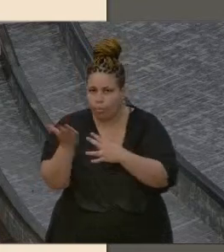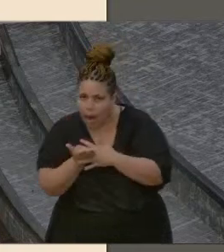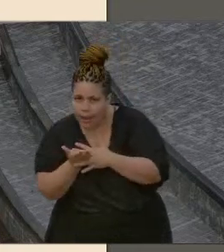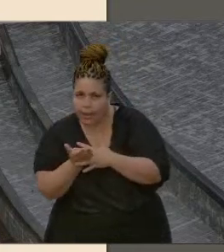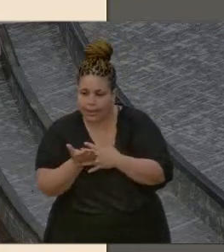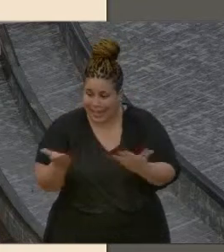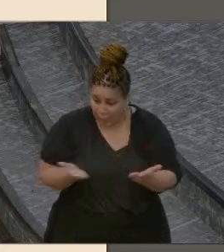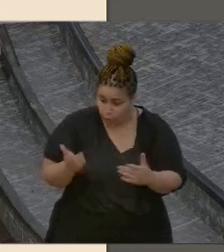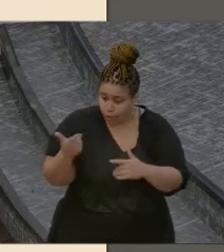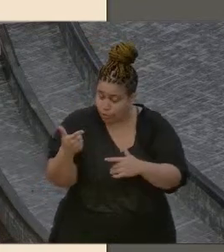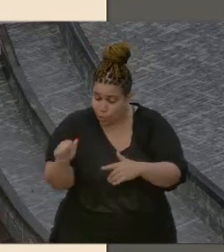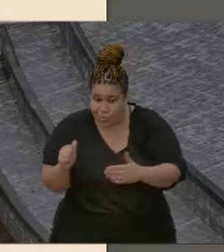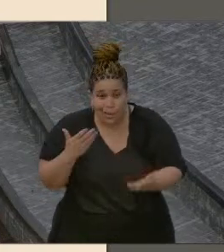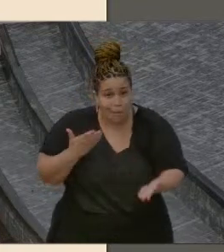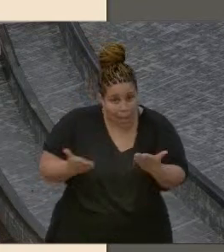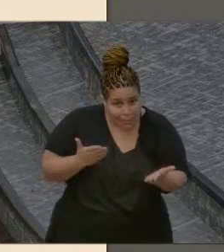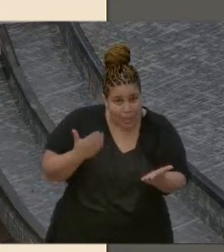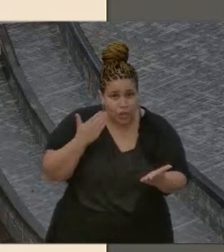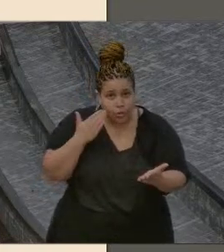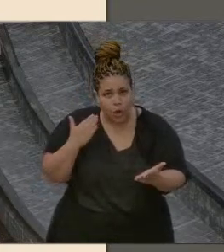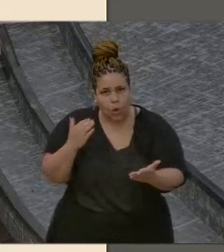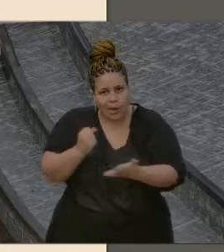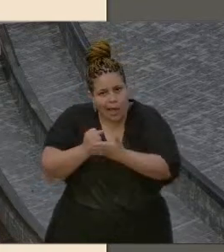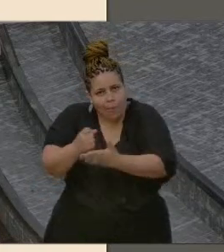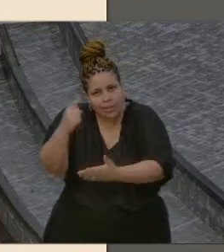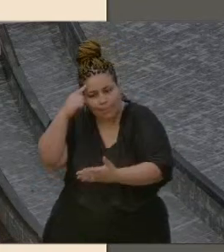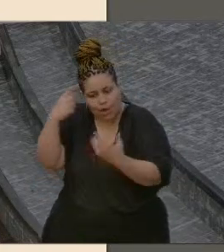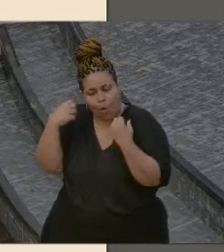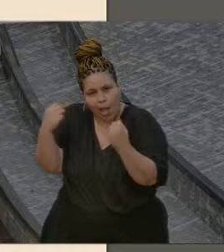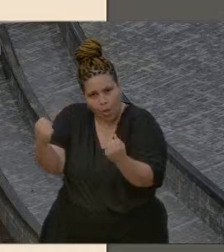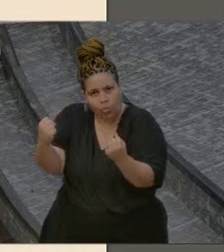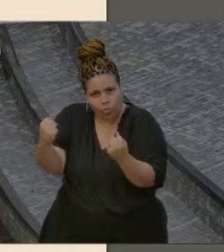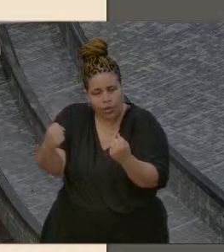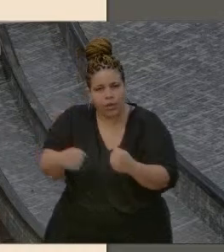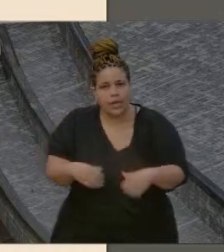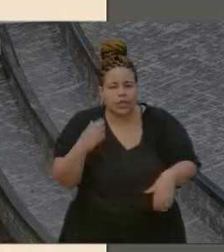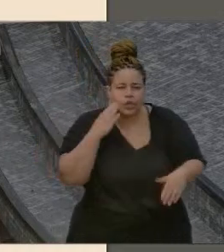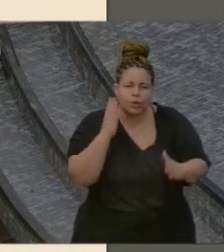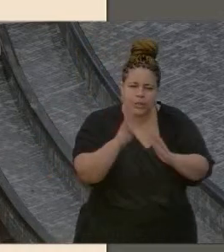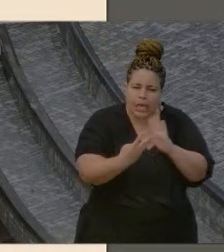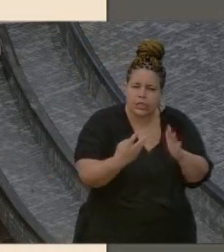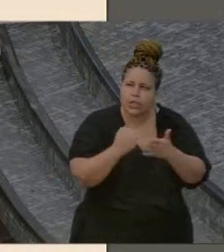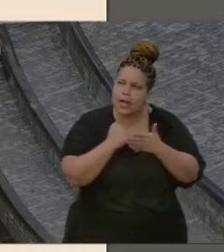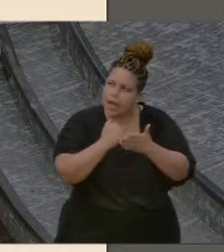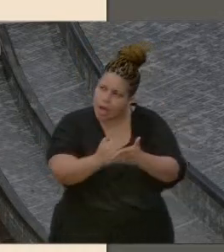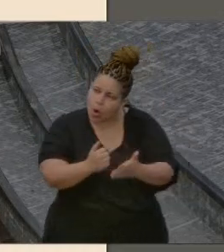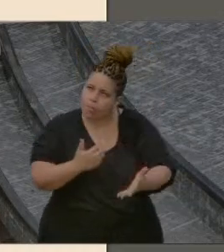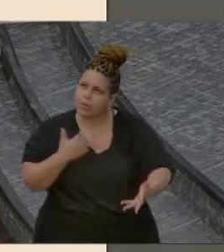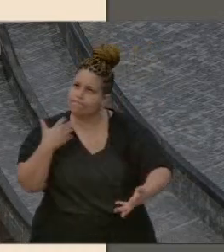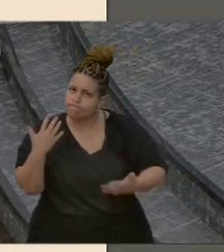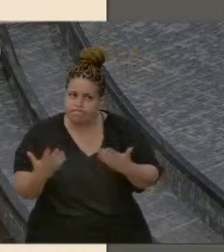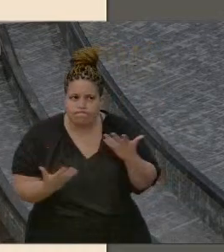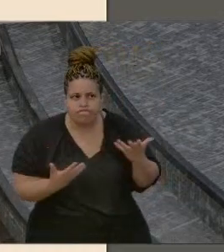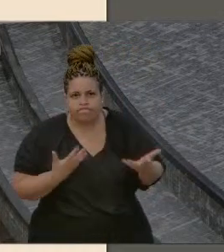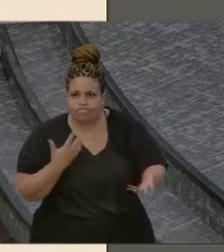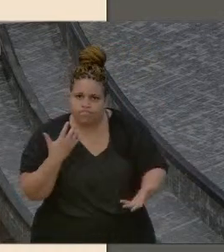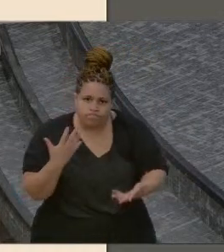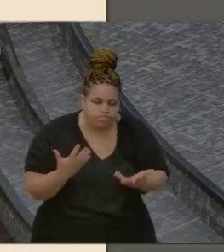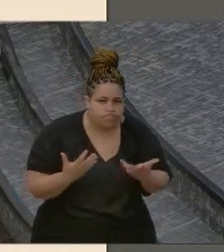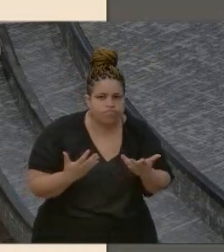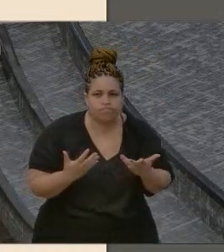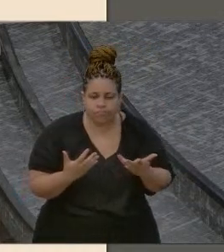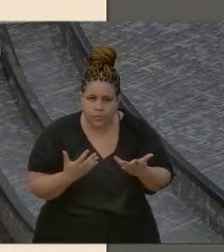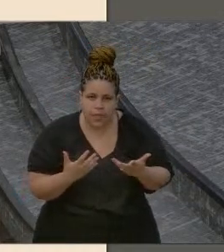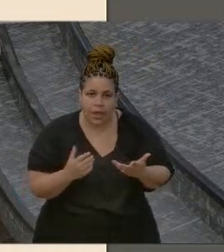Georgia, with the goal of using scheduling to help not only provide mental